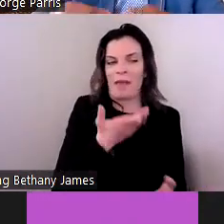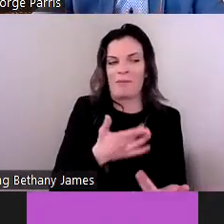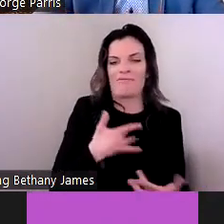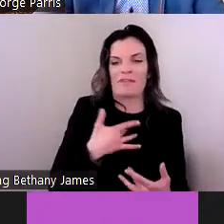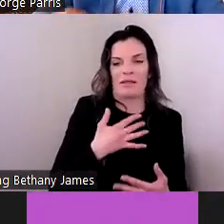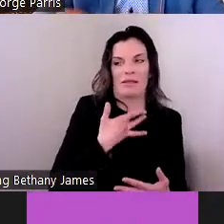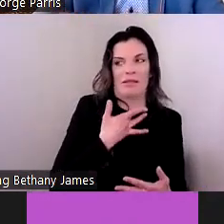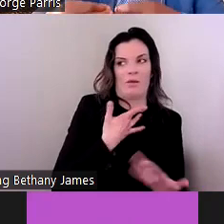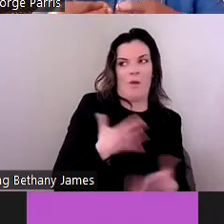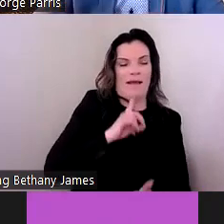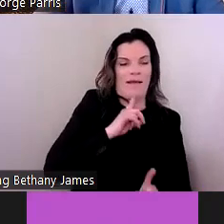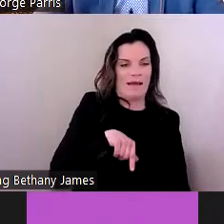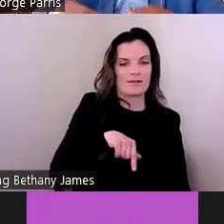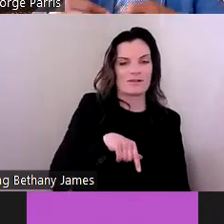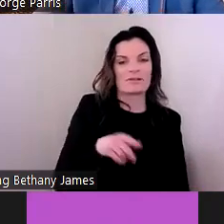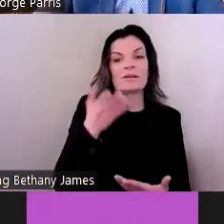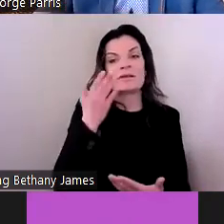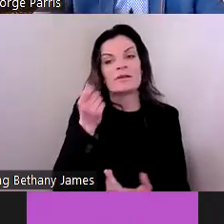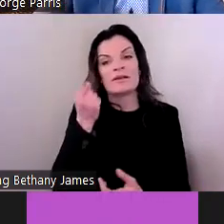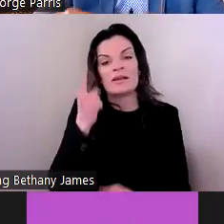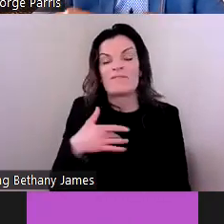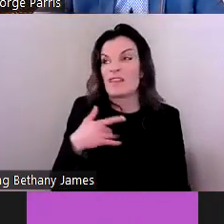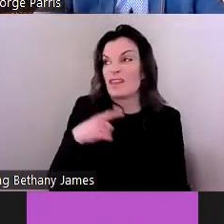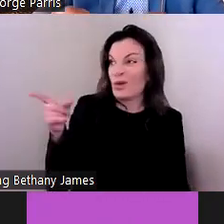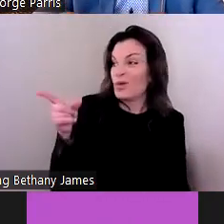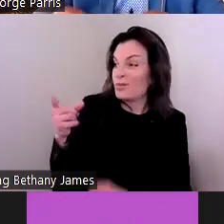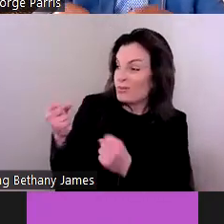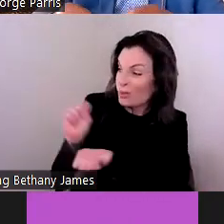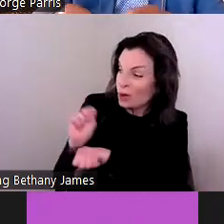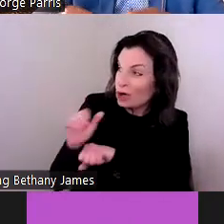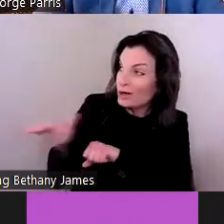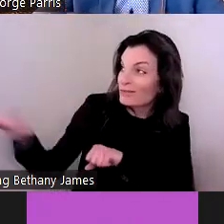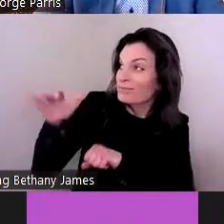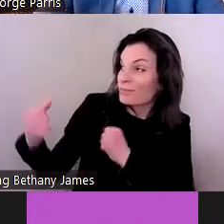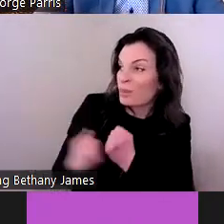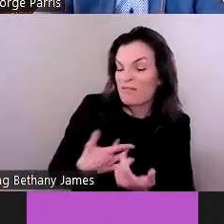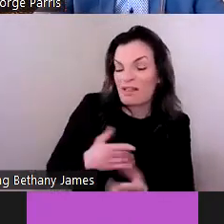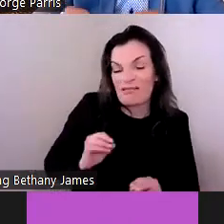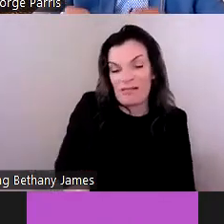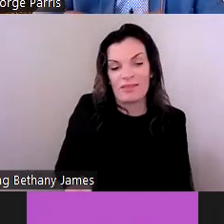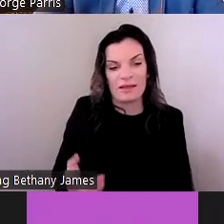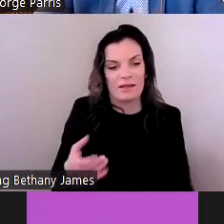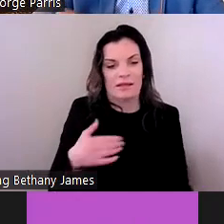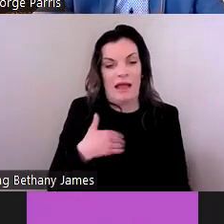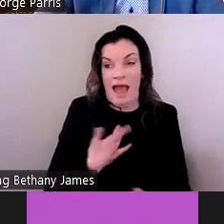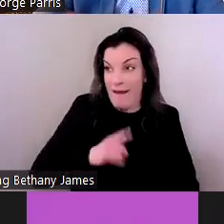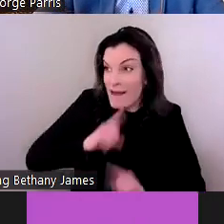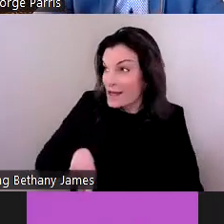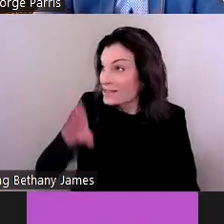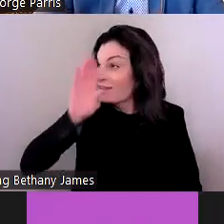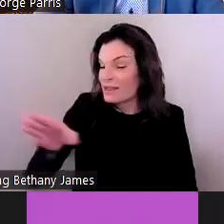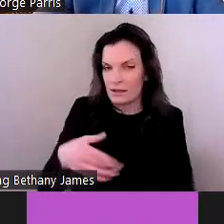not helping them and they're not doing well in that environment. And that's why you find out in a lot of workplaces now, there are a